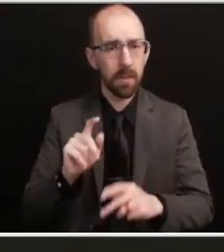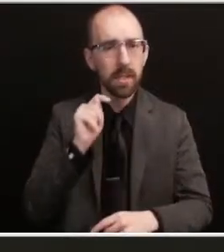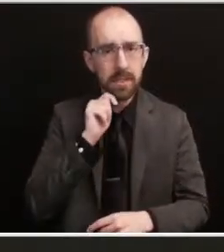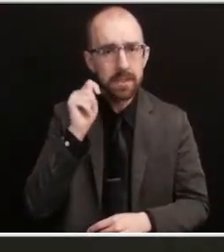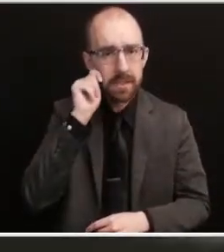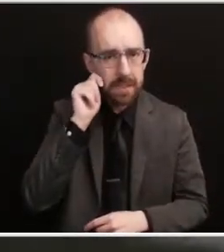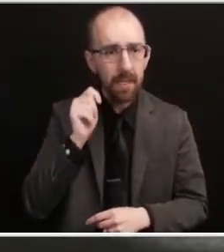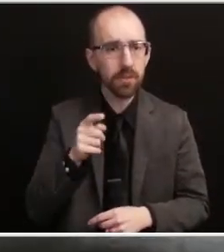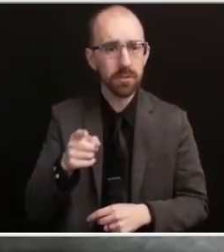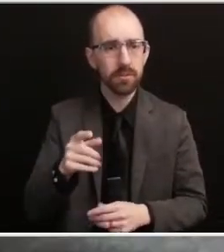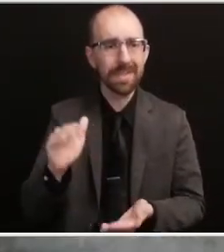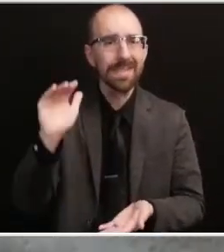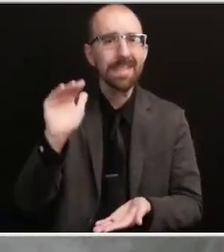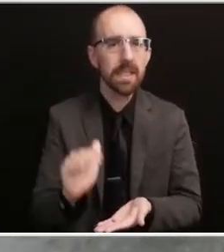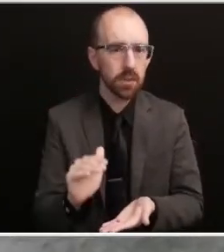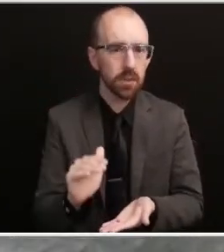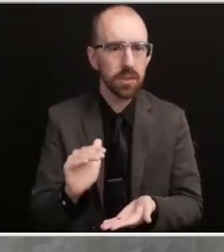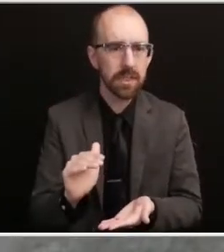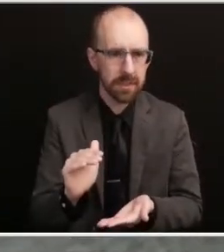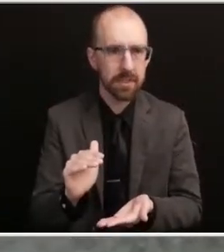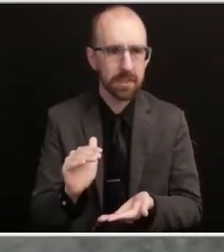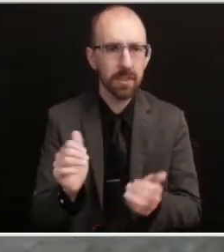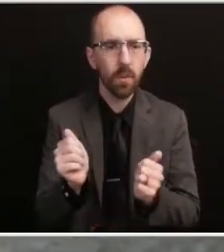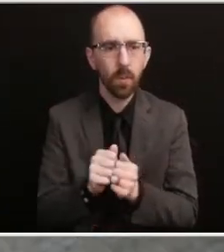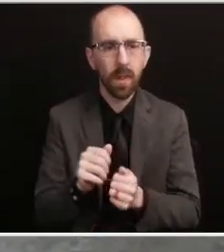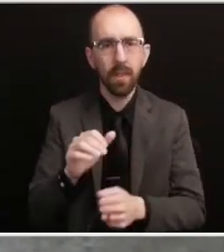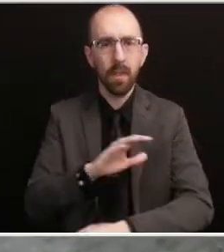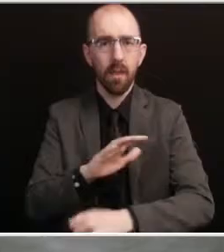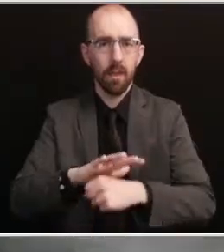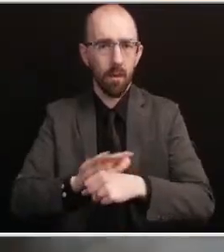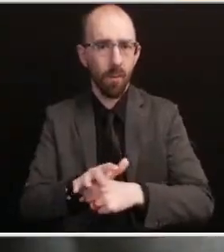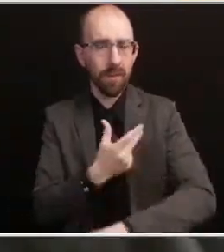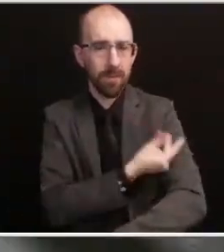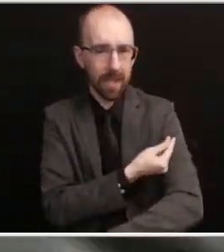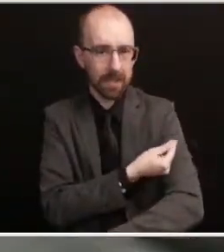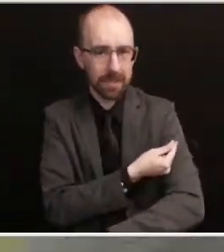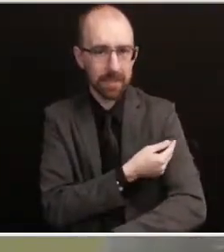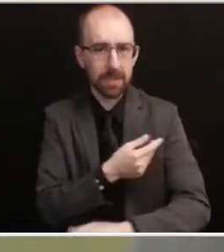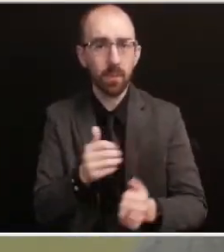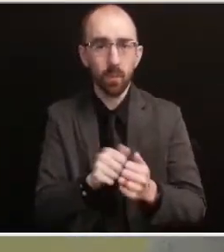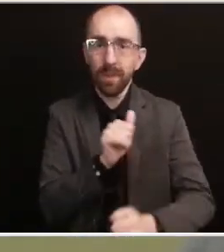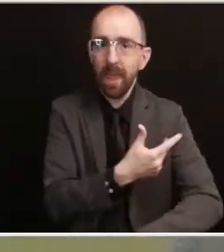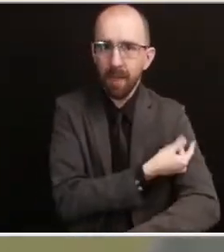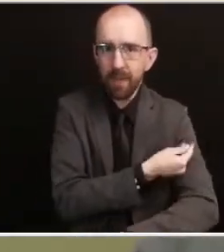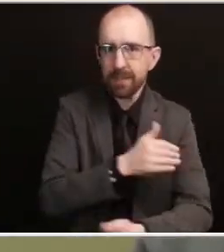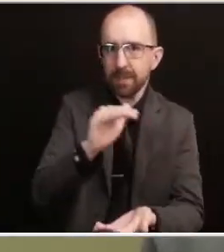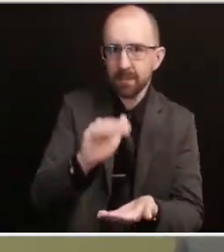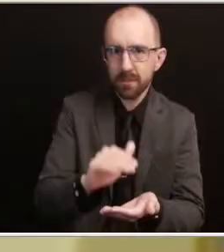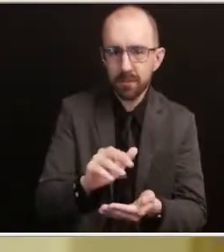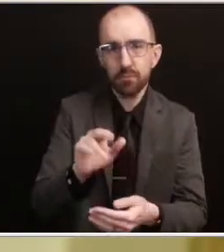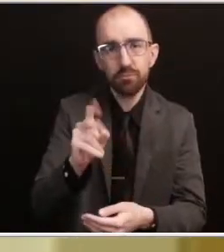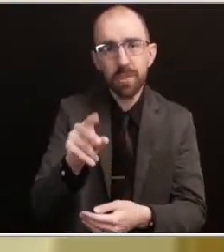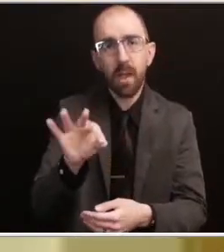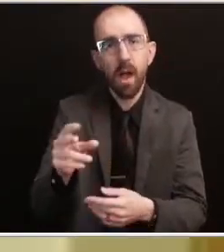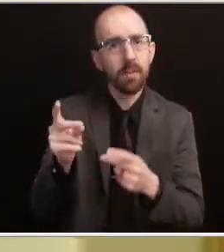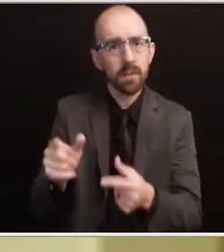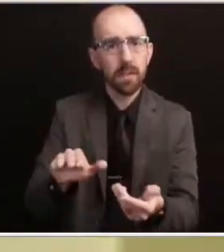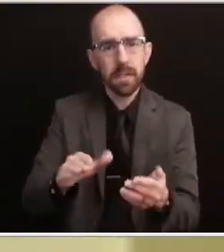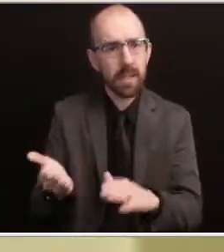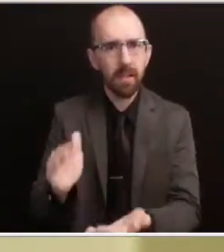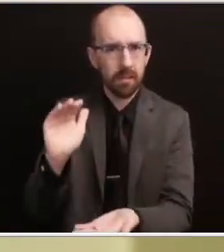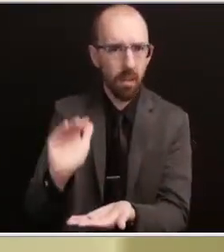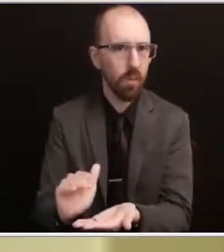was decreased with the COVID vaccine, or there wasn't any risk of sudden death in those people that